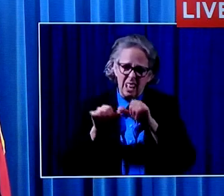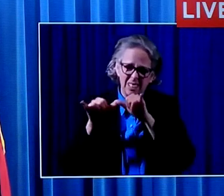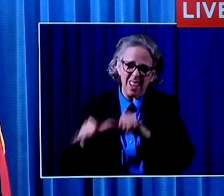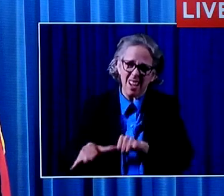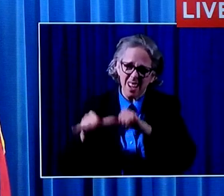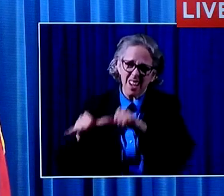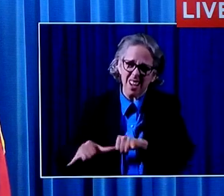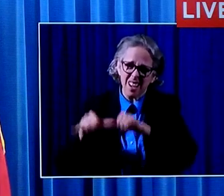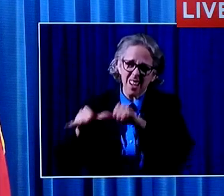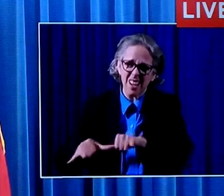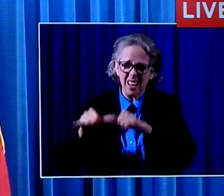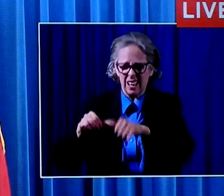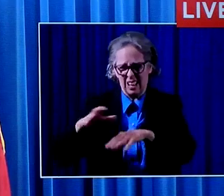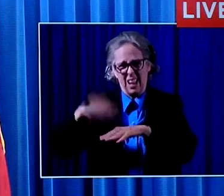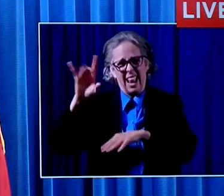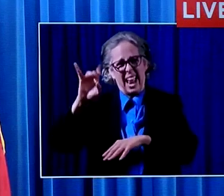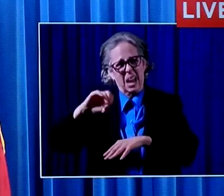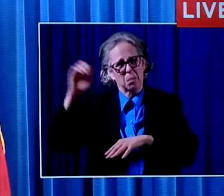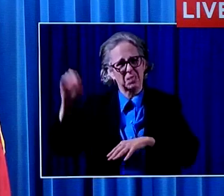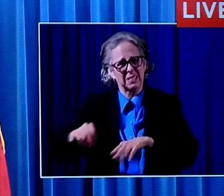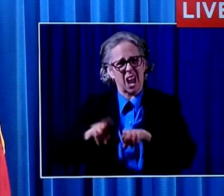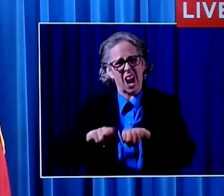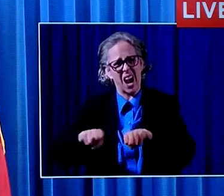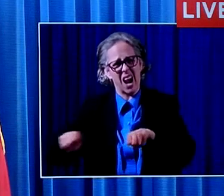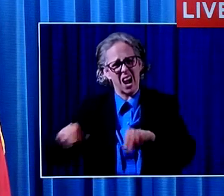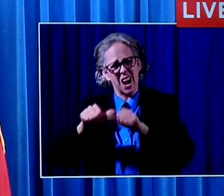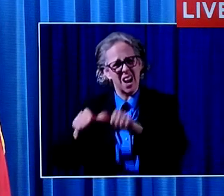We'll move to Fairfield County.